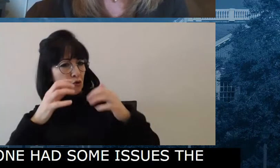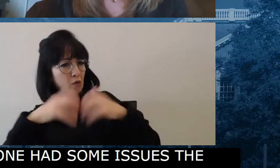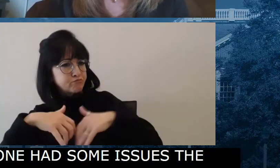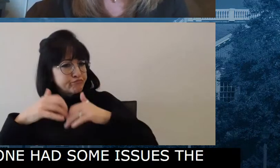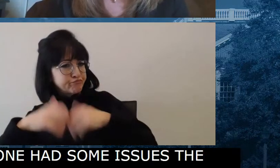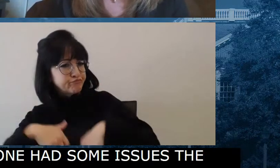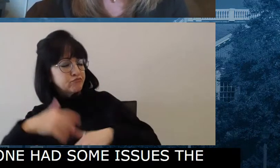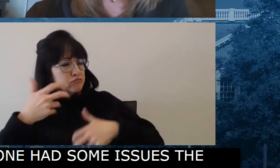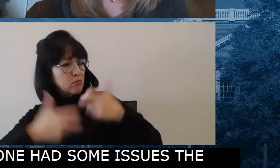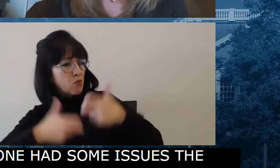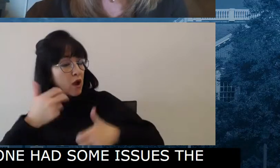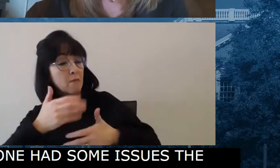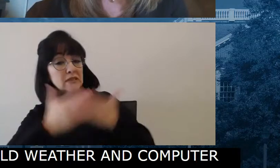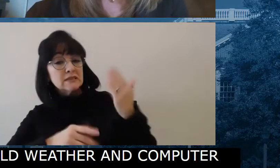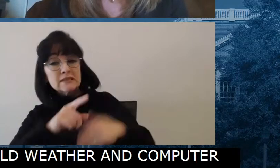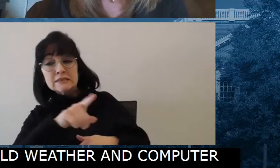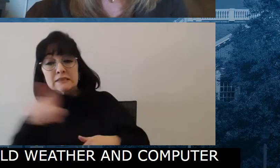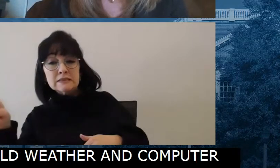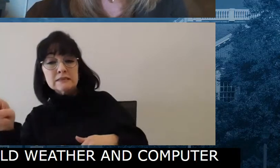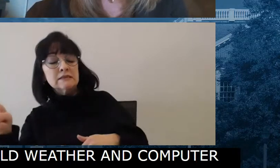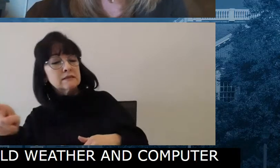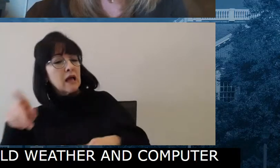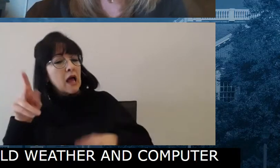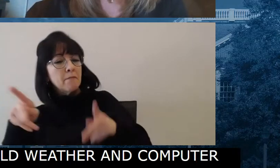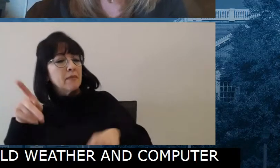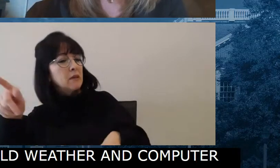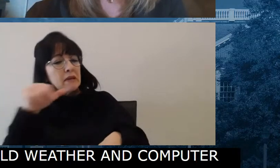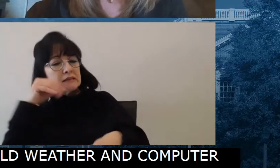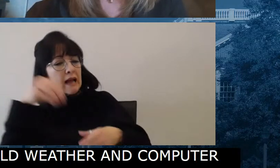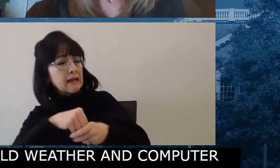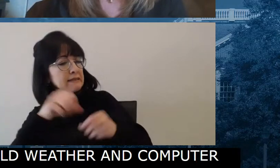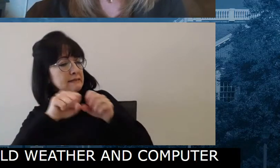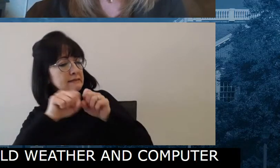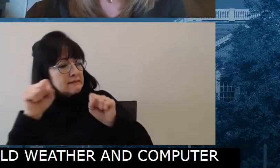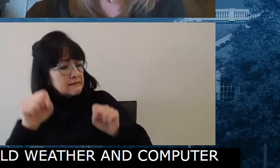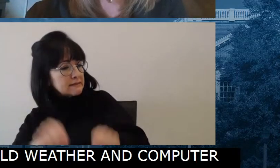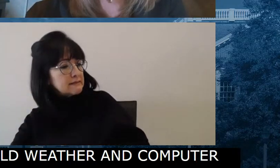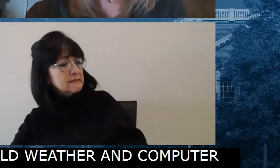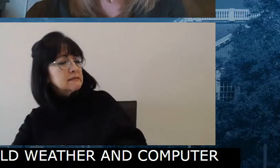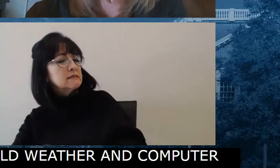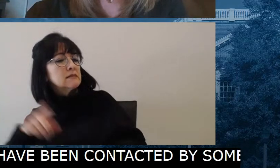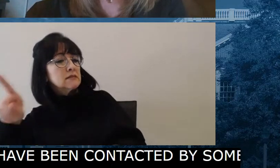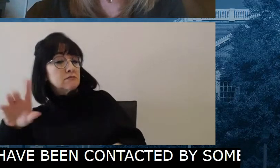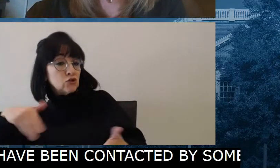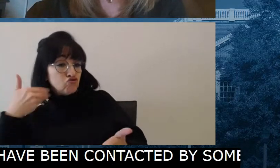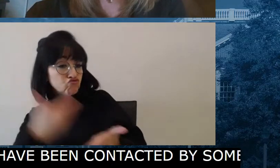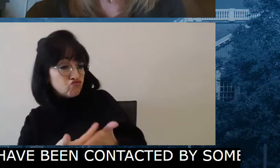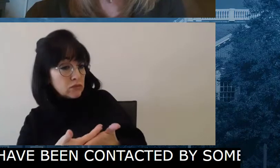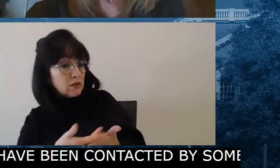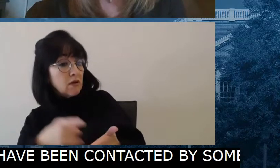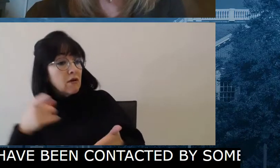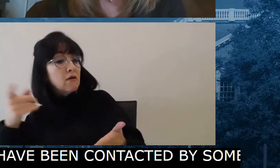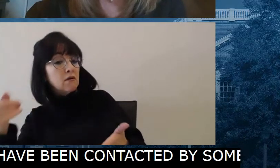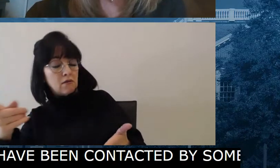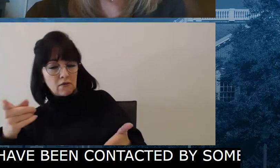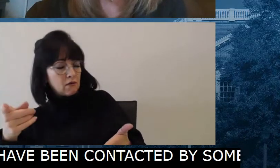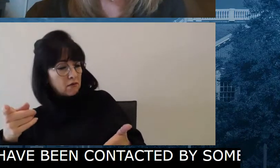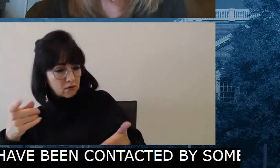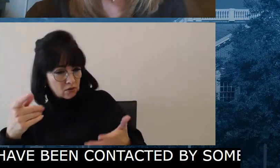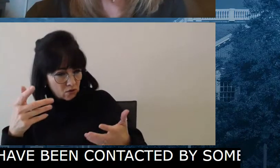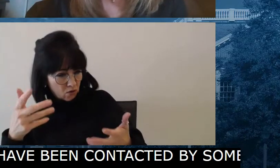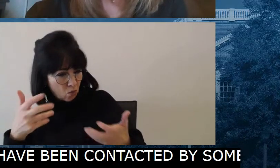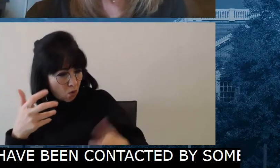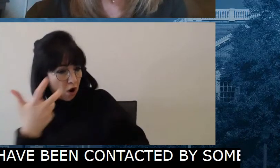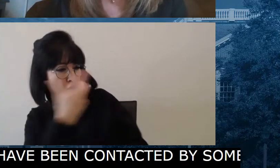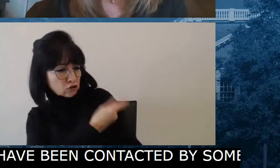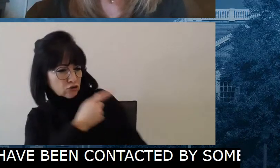who said they weren't in the system despite receiving a shot there and wasn't able to register for the FEMA event. Is the state aware of this